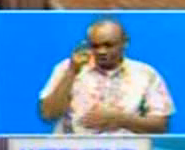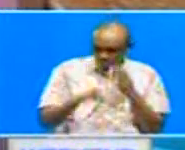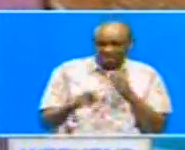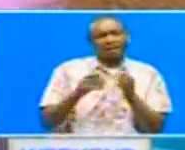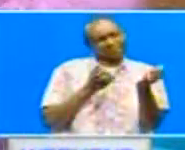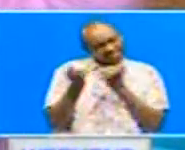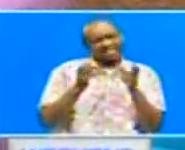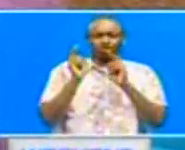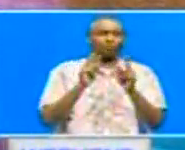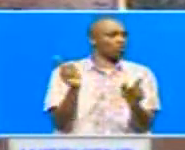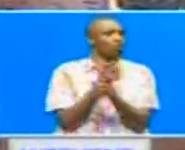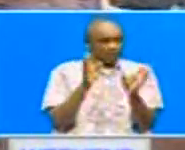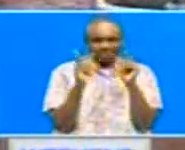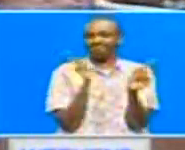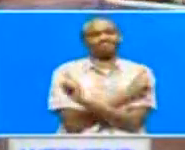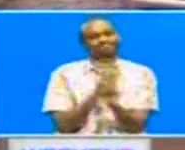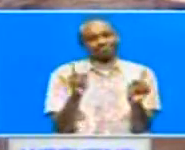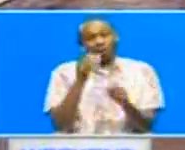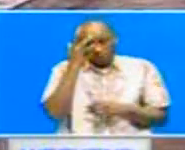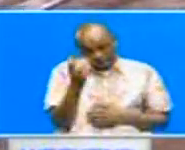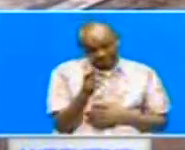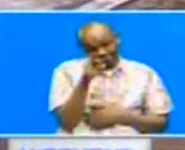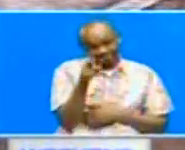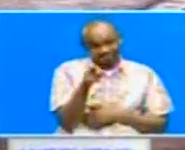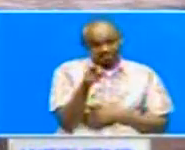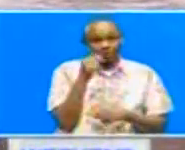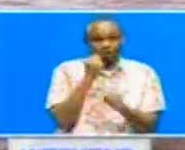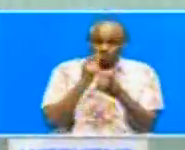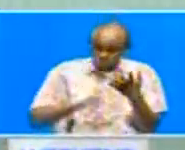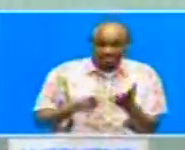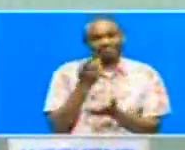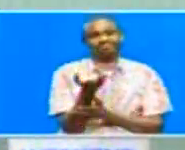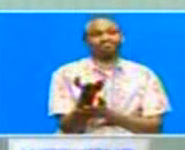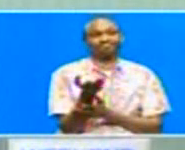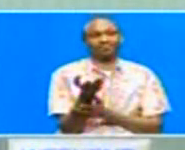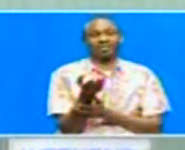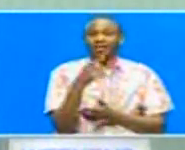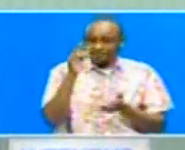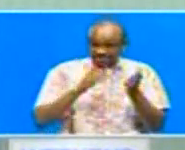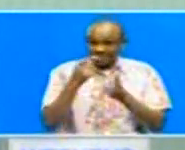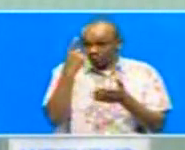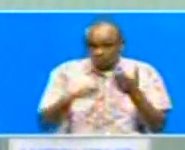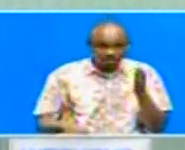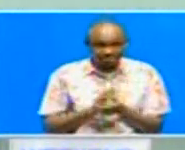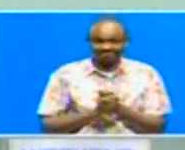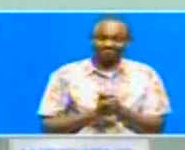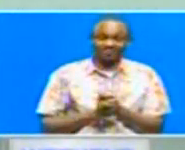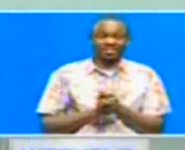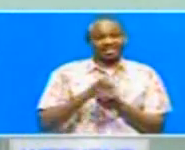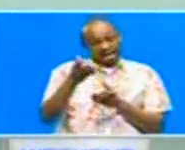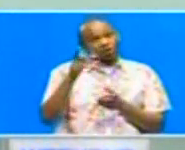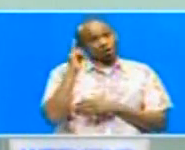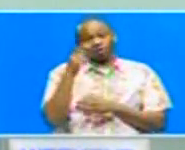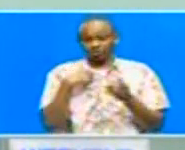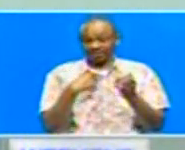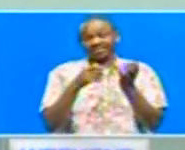business as usual. Men too partake in this estate's greengrocer business. The proposed regulations, as stipulated in